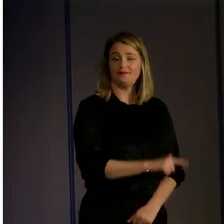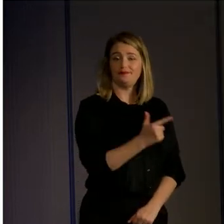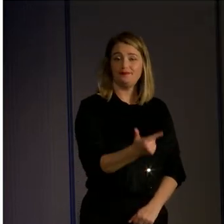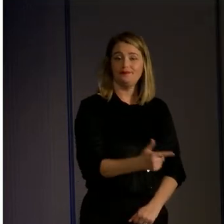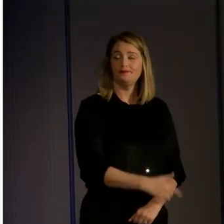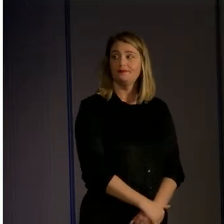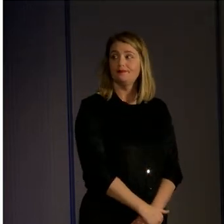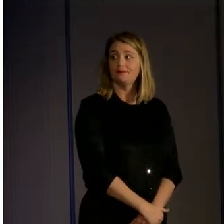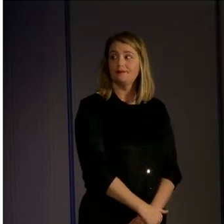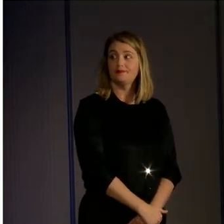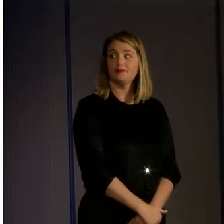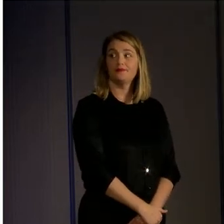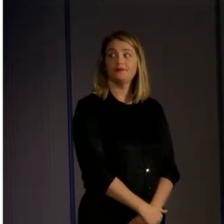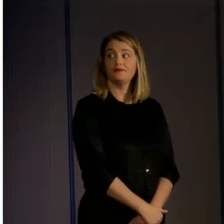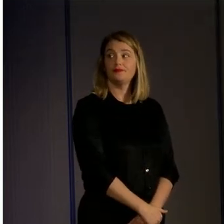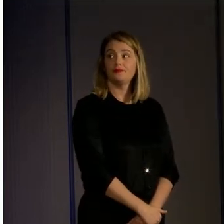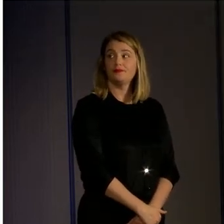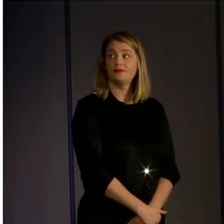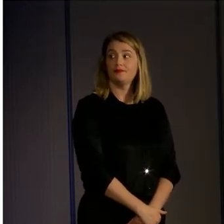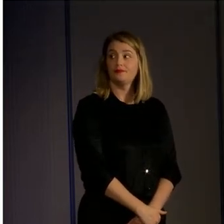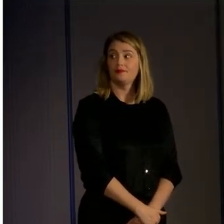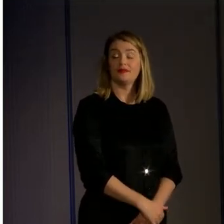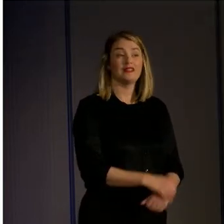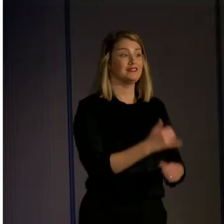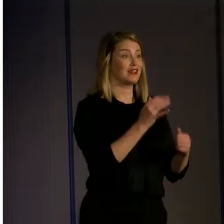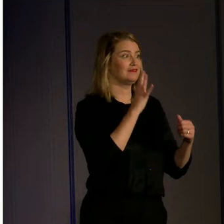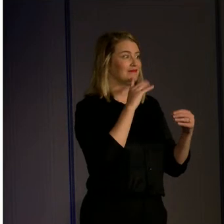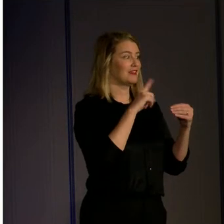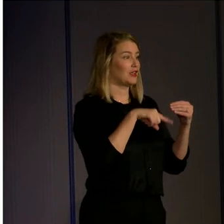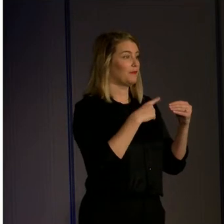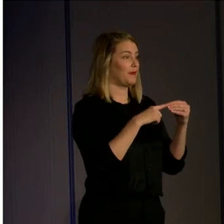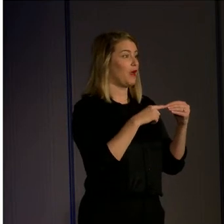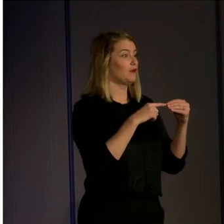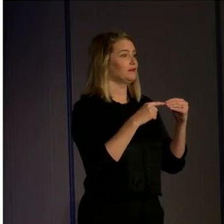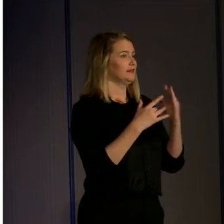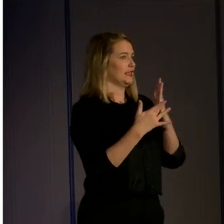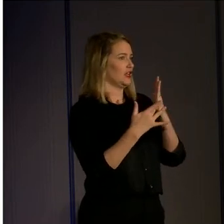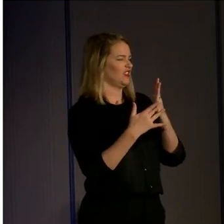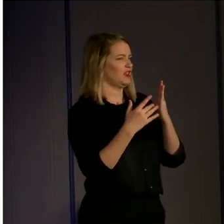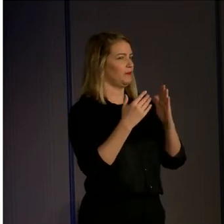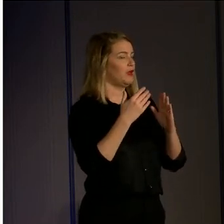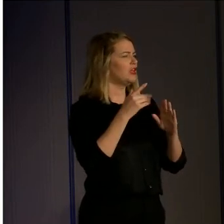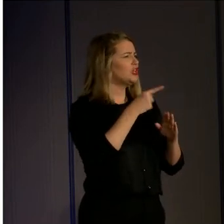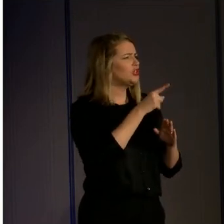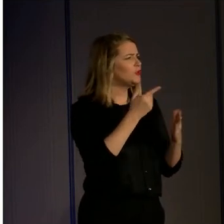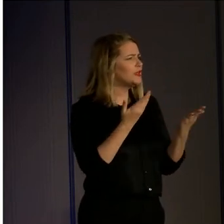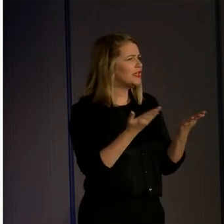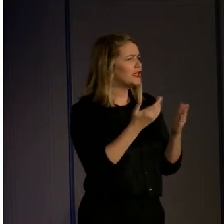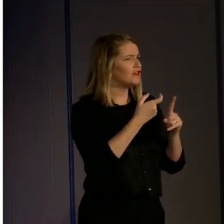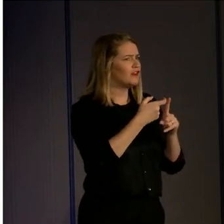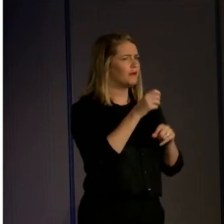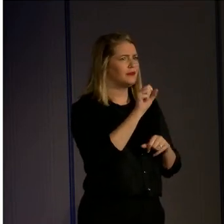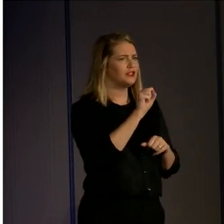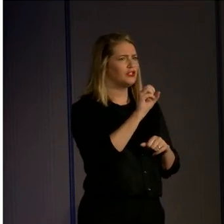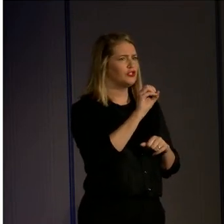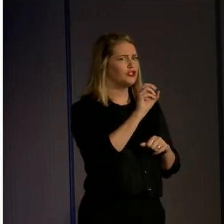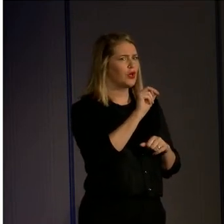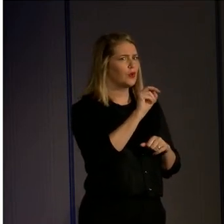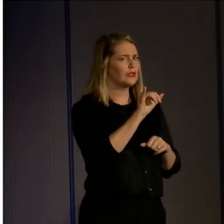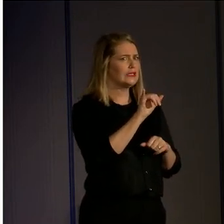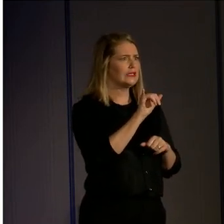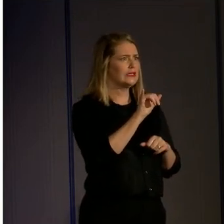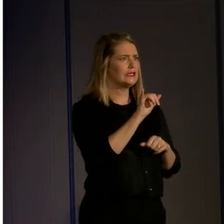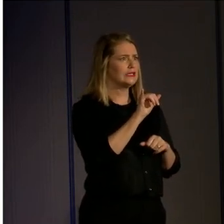We want to talk about coolest technology. Now, before I go into the one that I had planned, is there anybody here from Sony? I guess